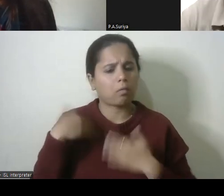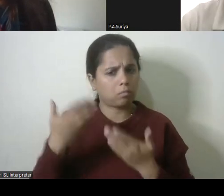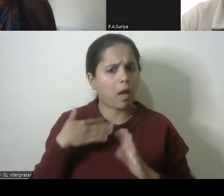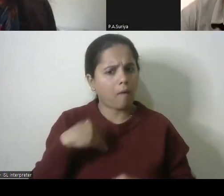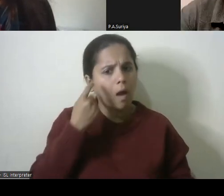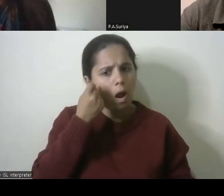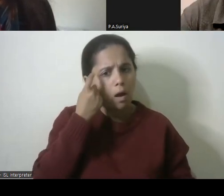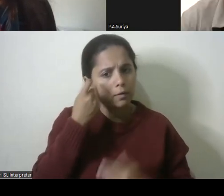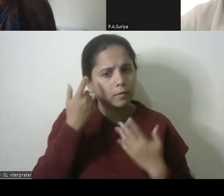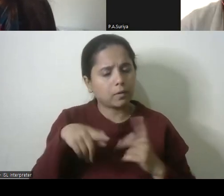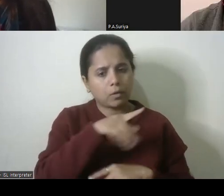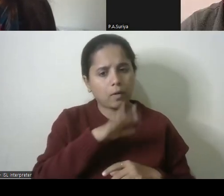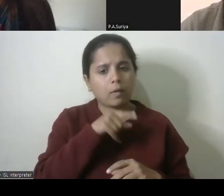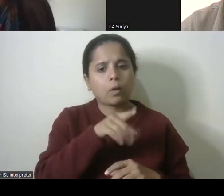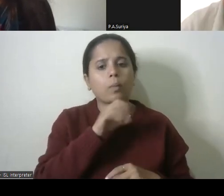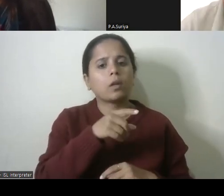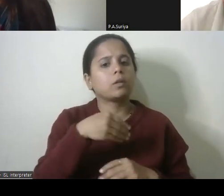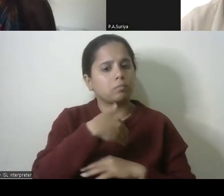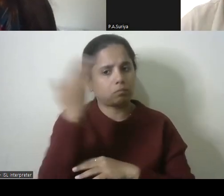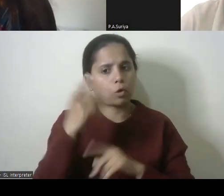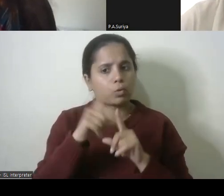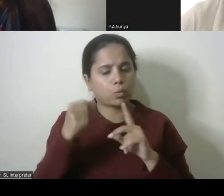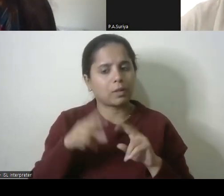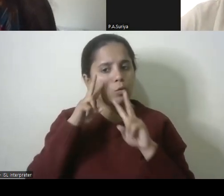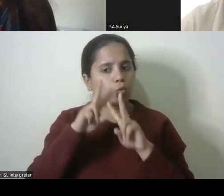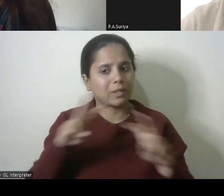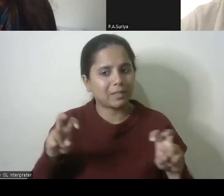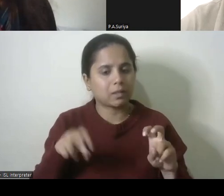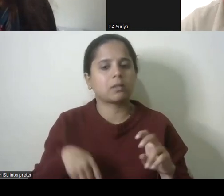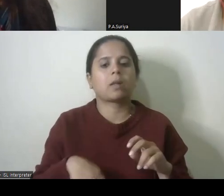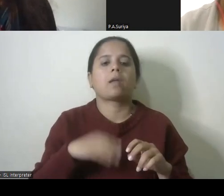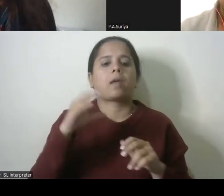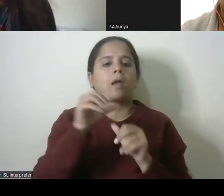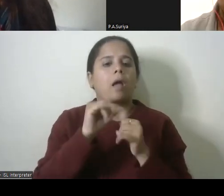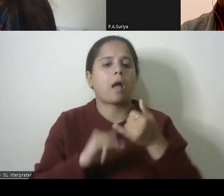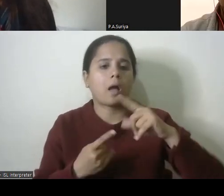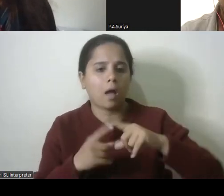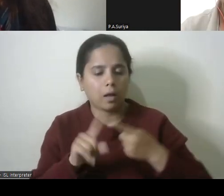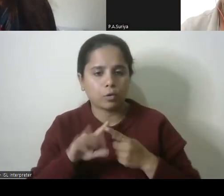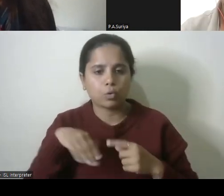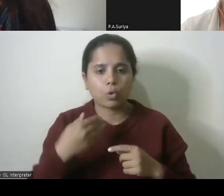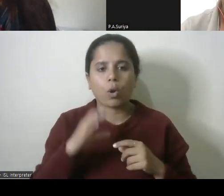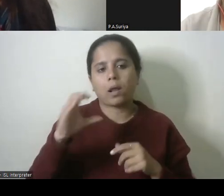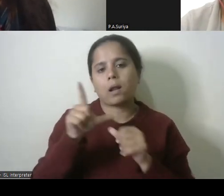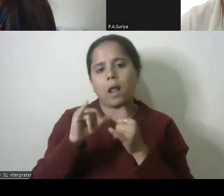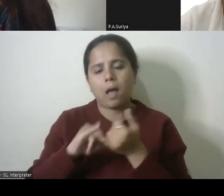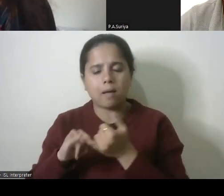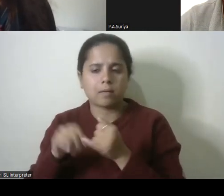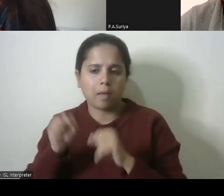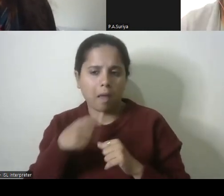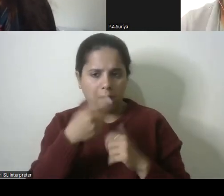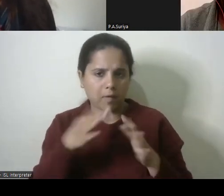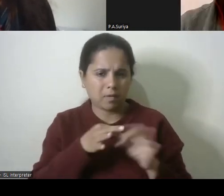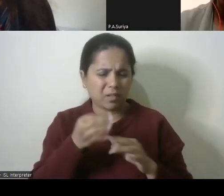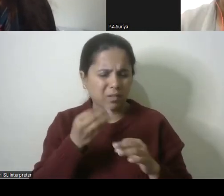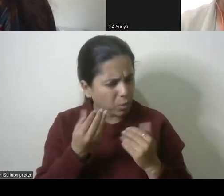you have conducted some research on caste and class, and could you please just